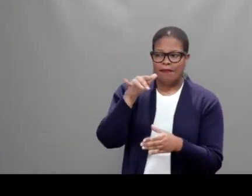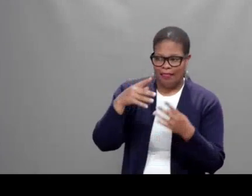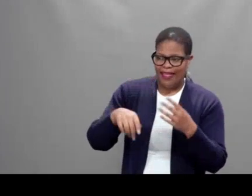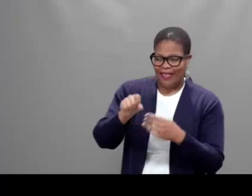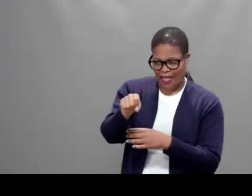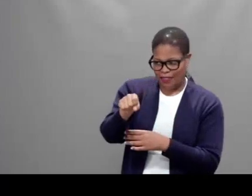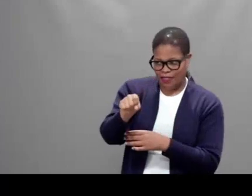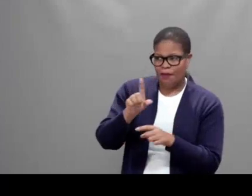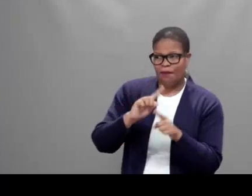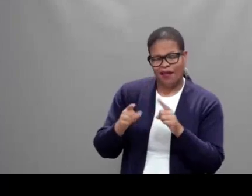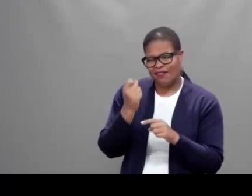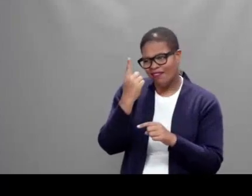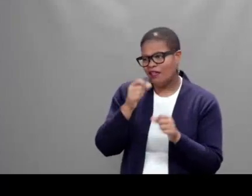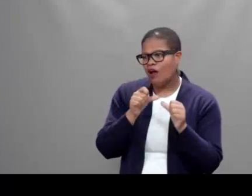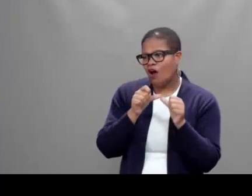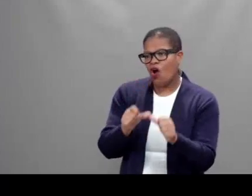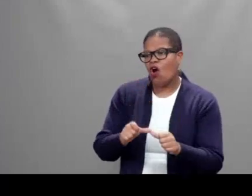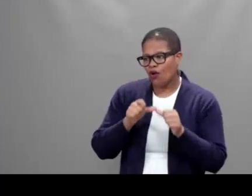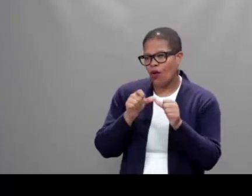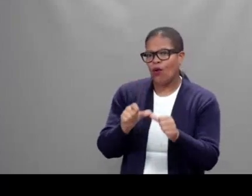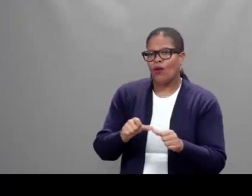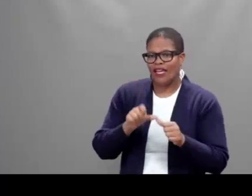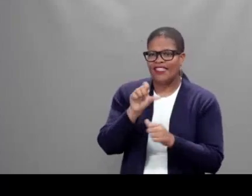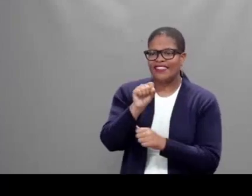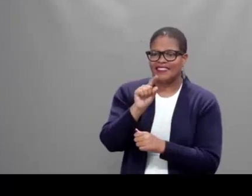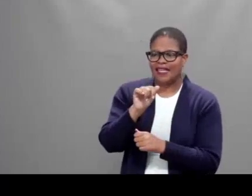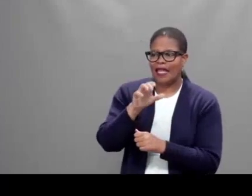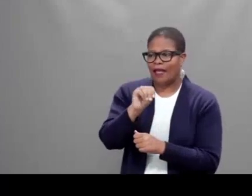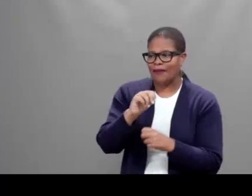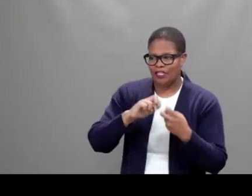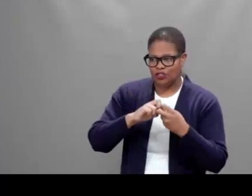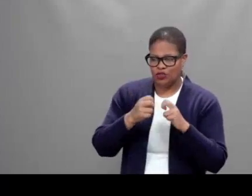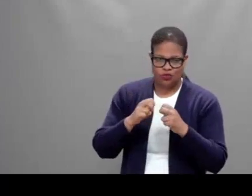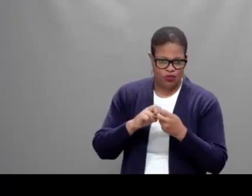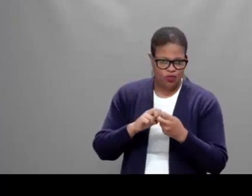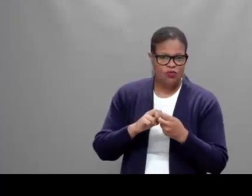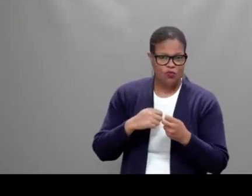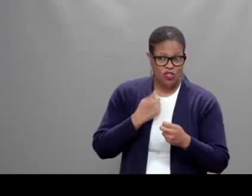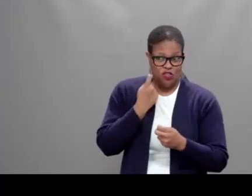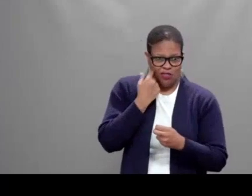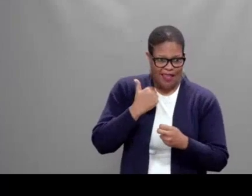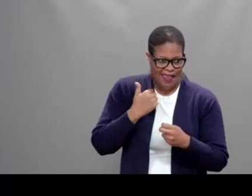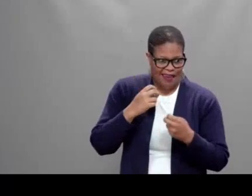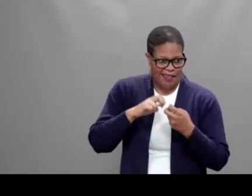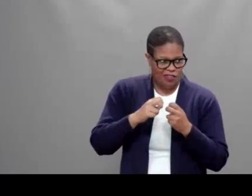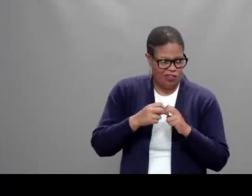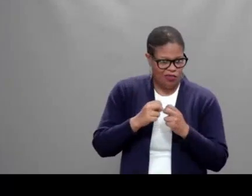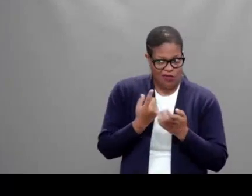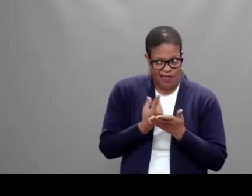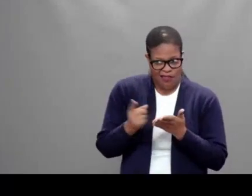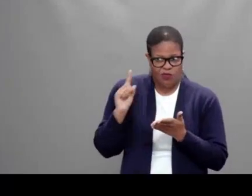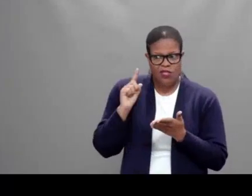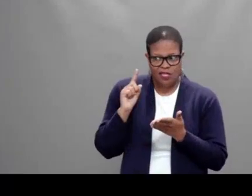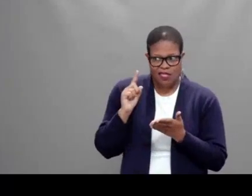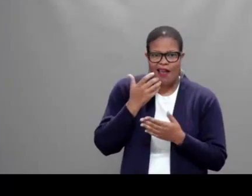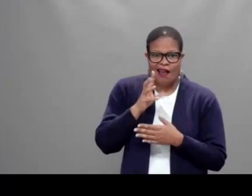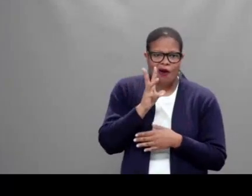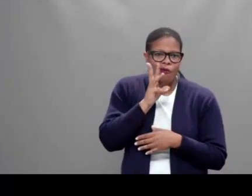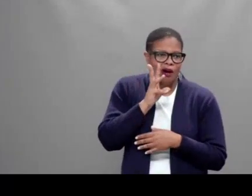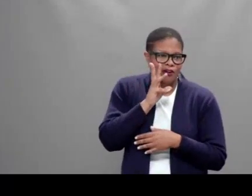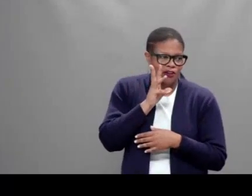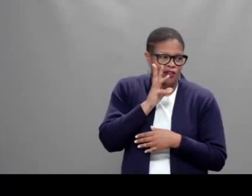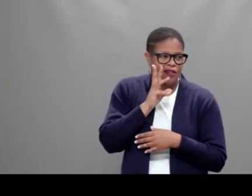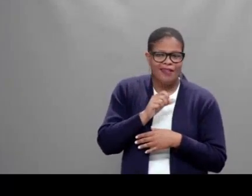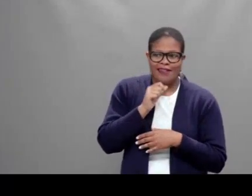but there's ongoing steam issues. We just had an issue last week with hot